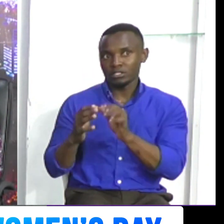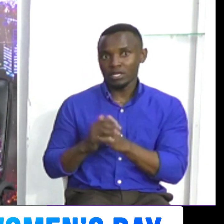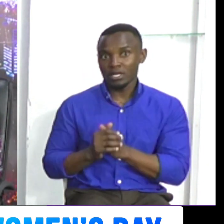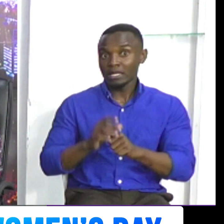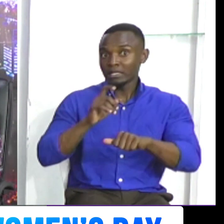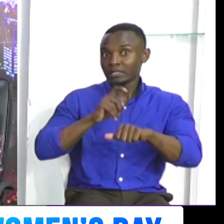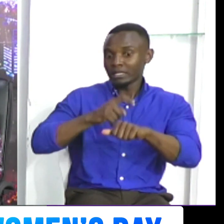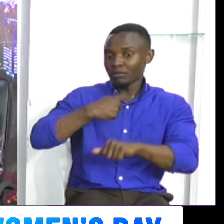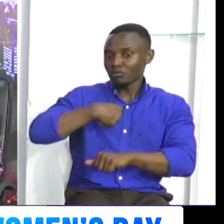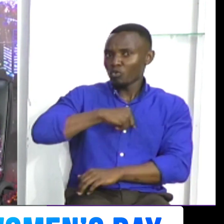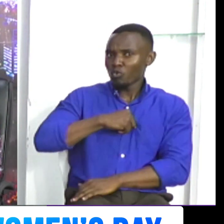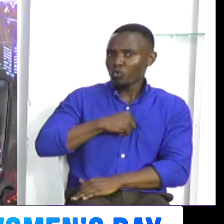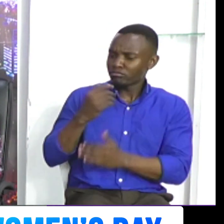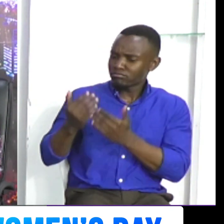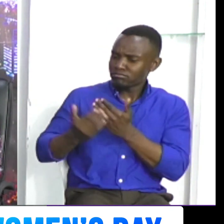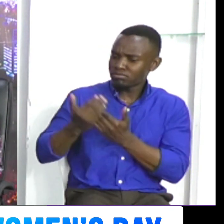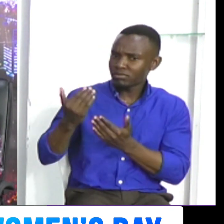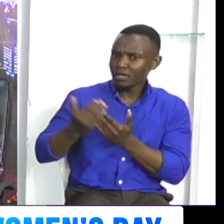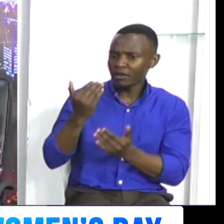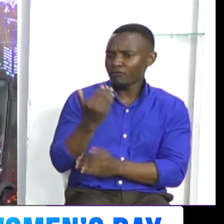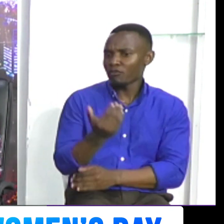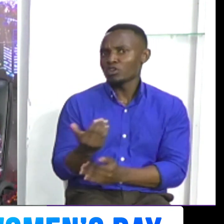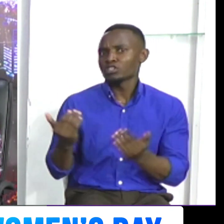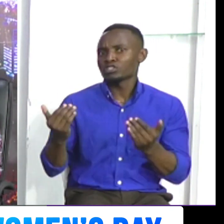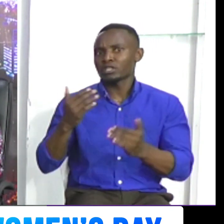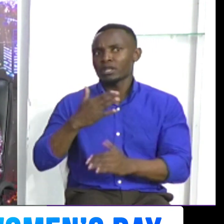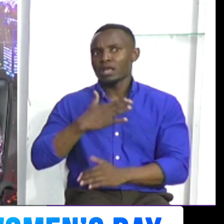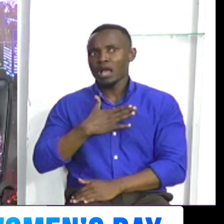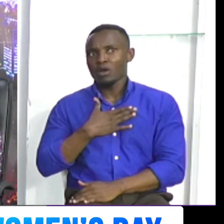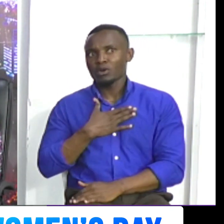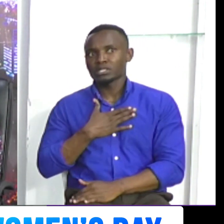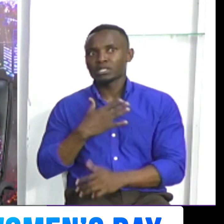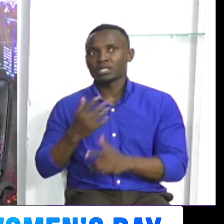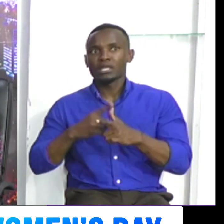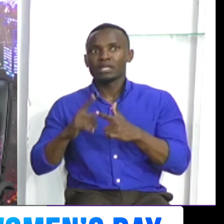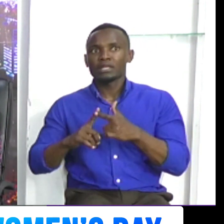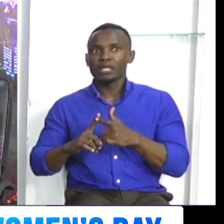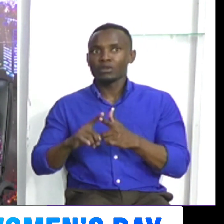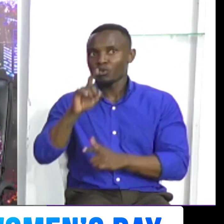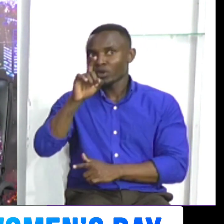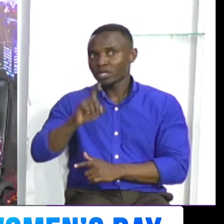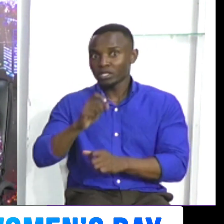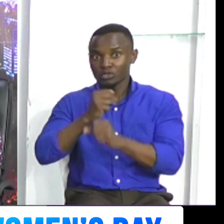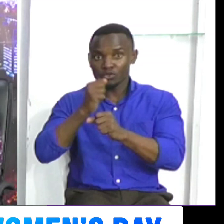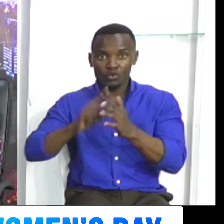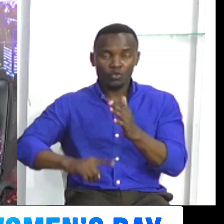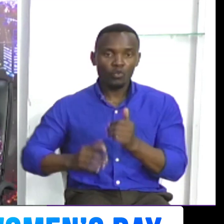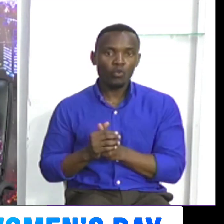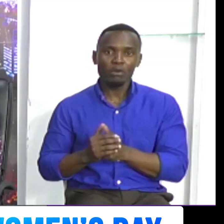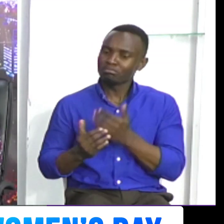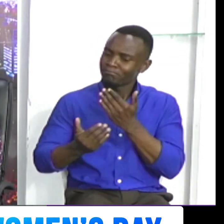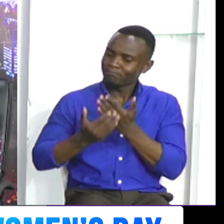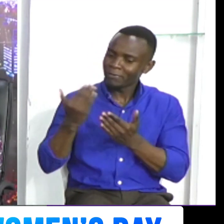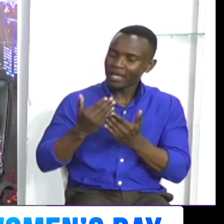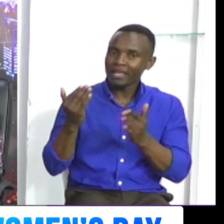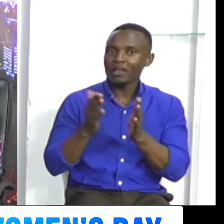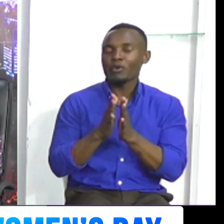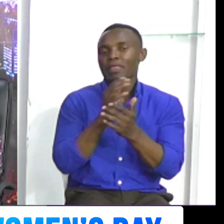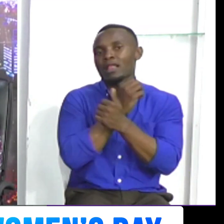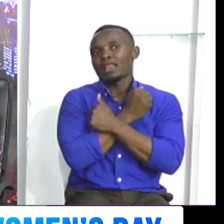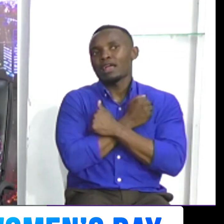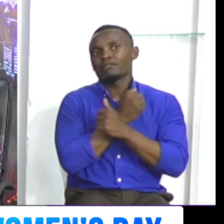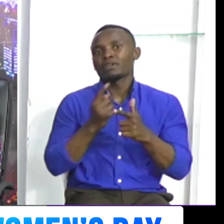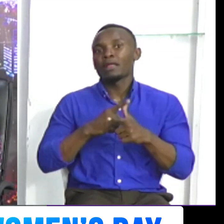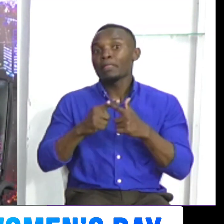with disability, we bring them up with love even amongst the siblings, so that the siblings get to know that we